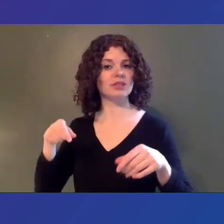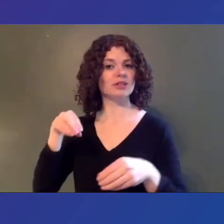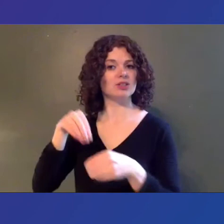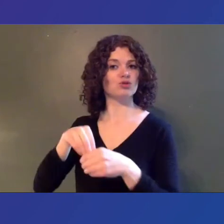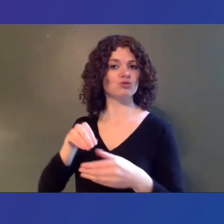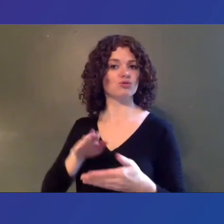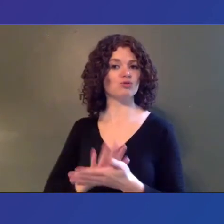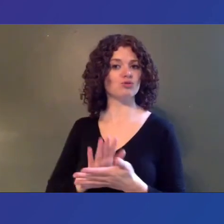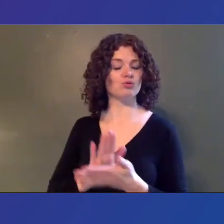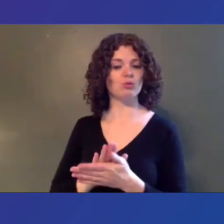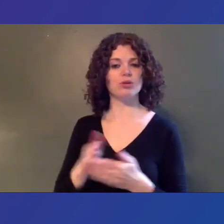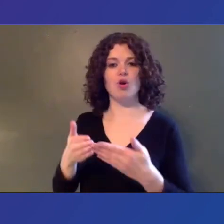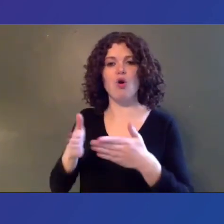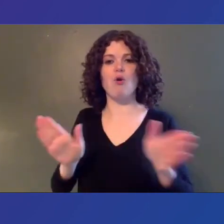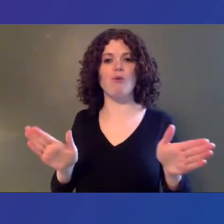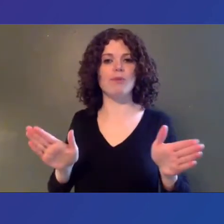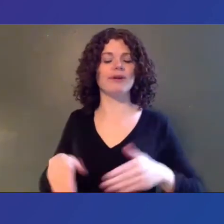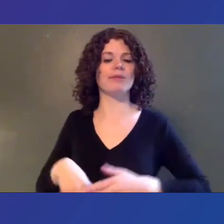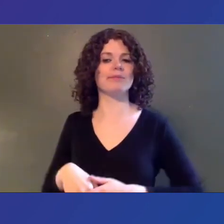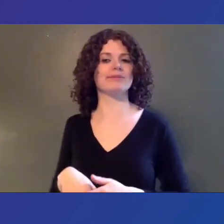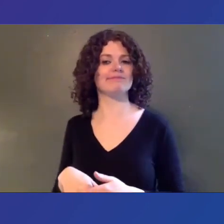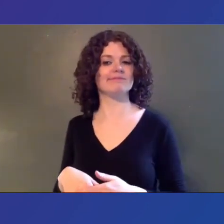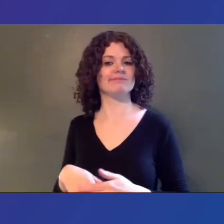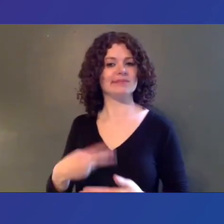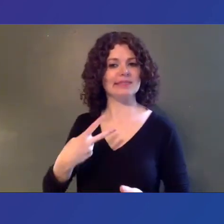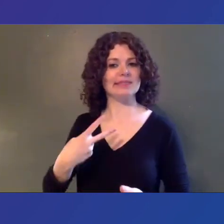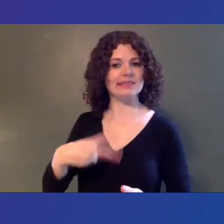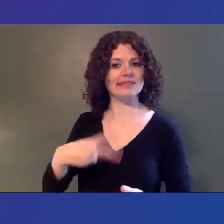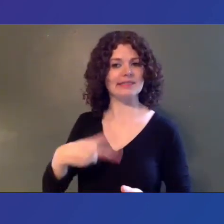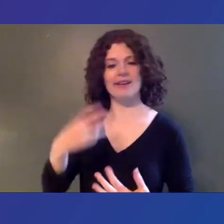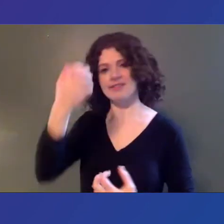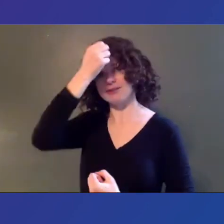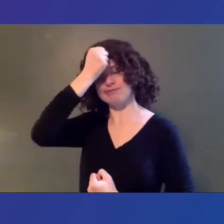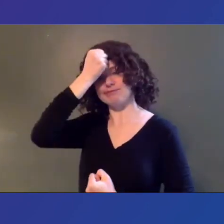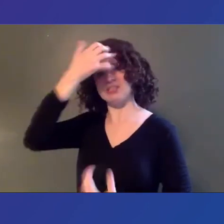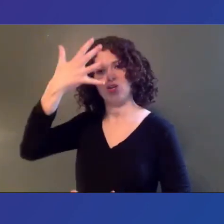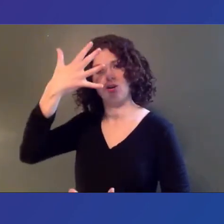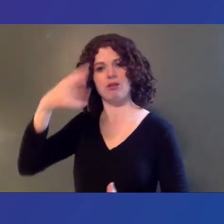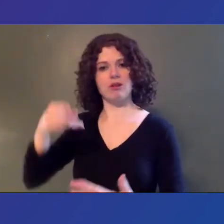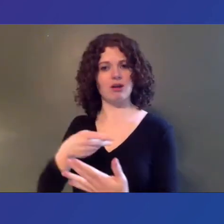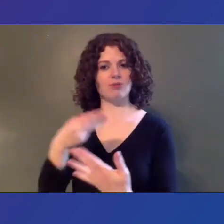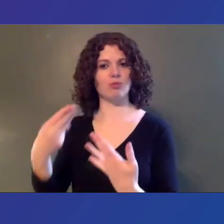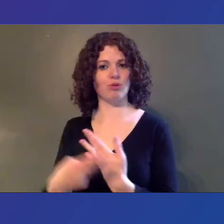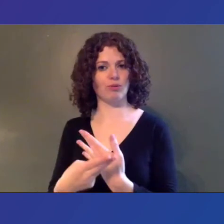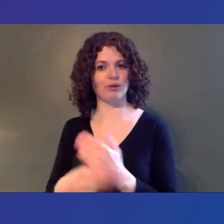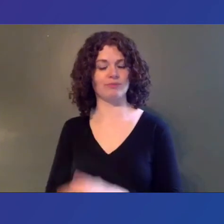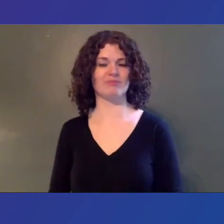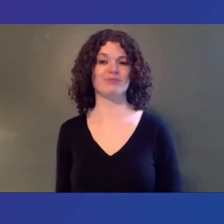programs? That will take the 10 minutes, right? Yeah. So yes, but